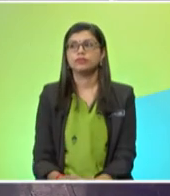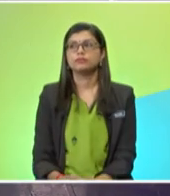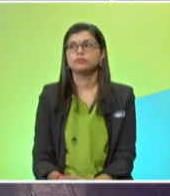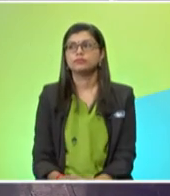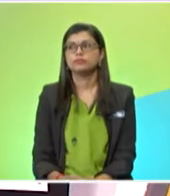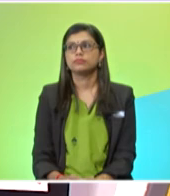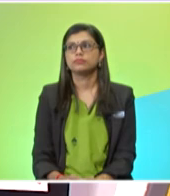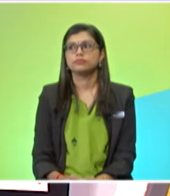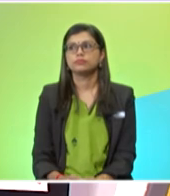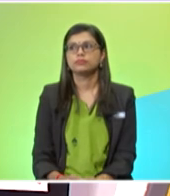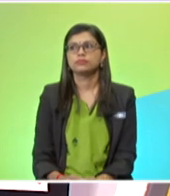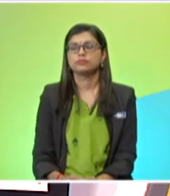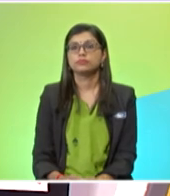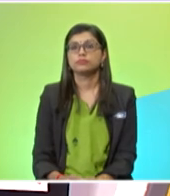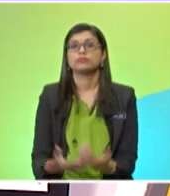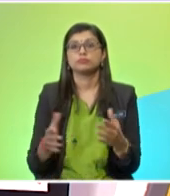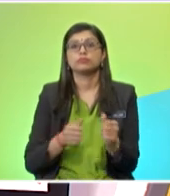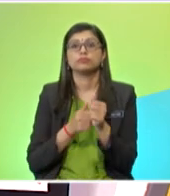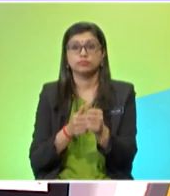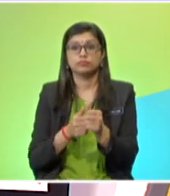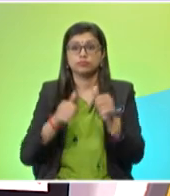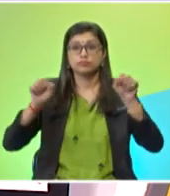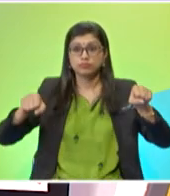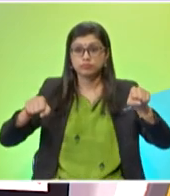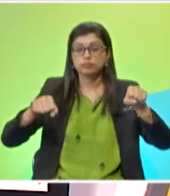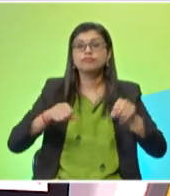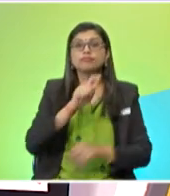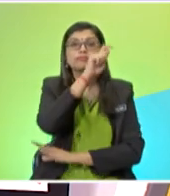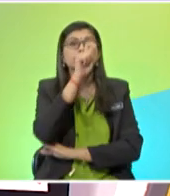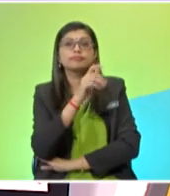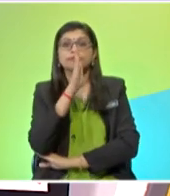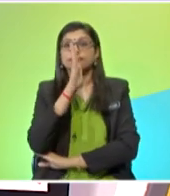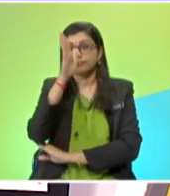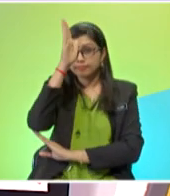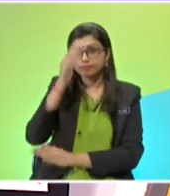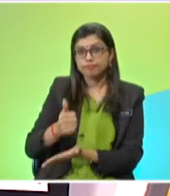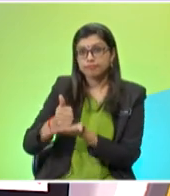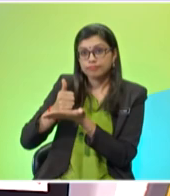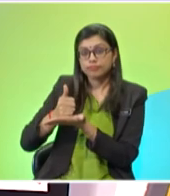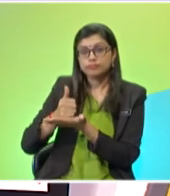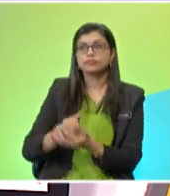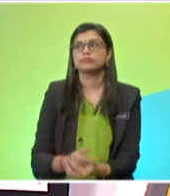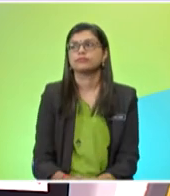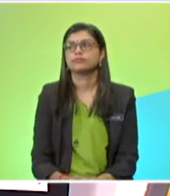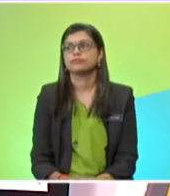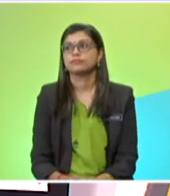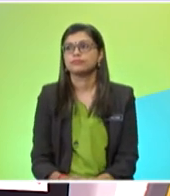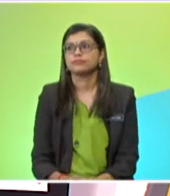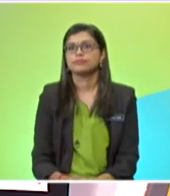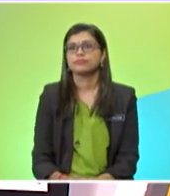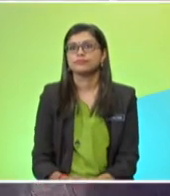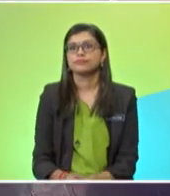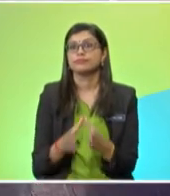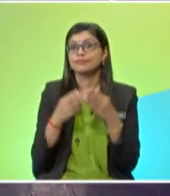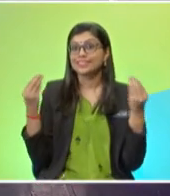now. Our pupils at home, I'm sure you're folding as well. Okay, we're almost done with our paper plane. I'm done with my paper plane.